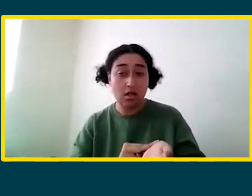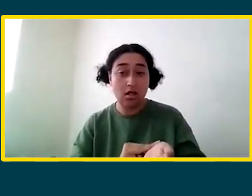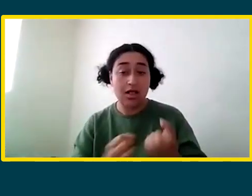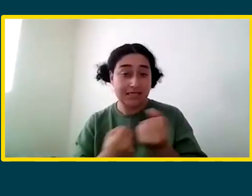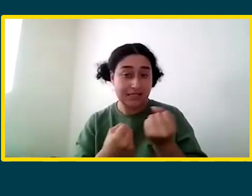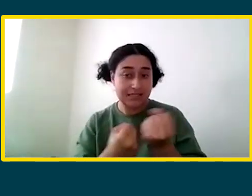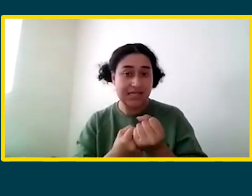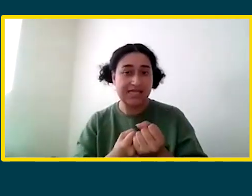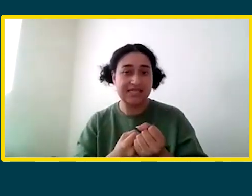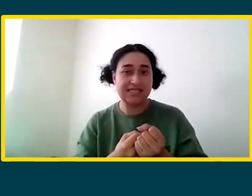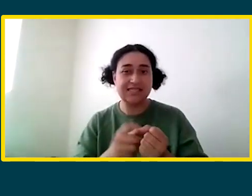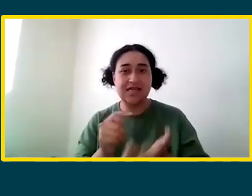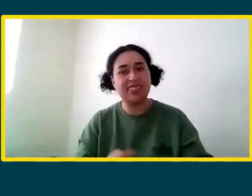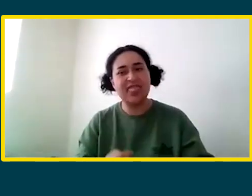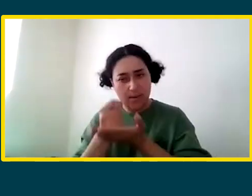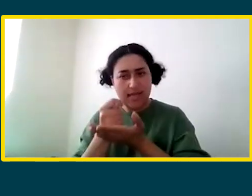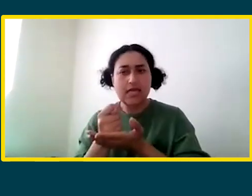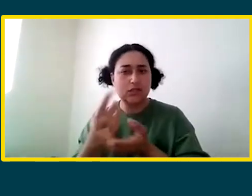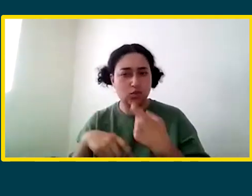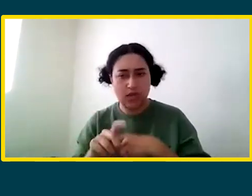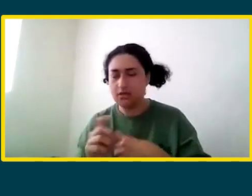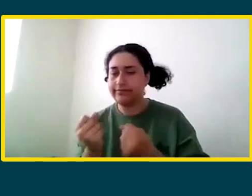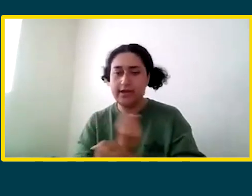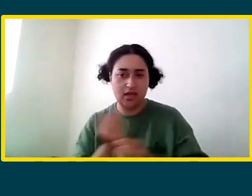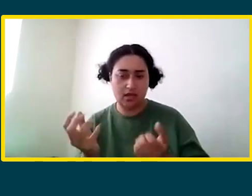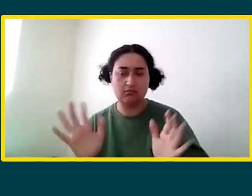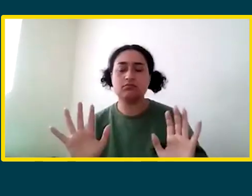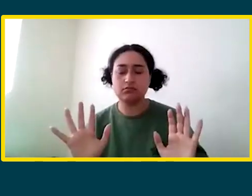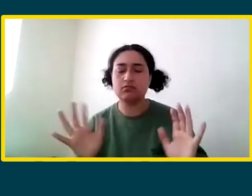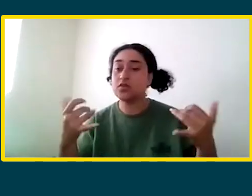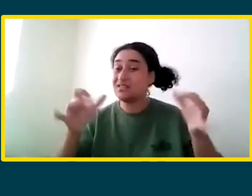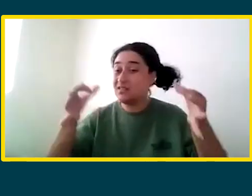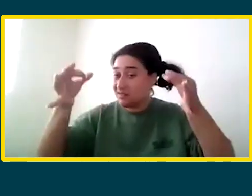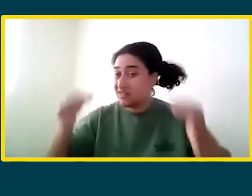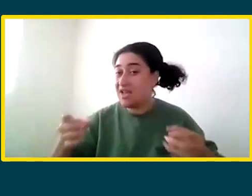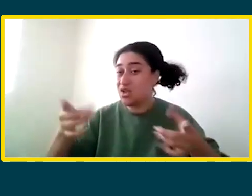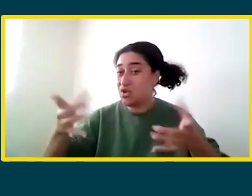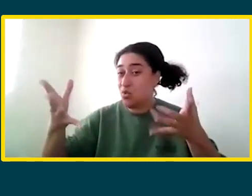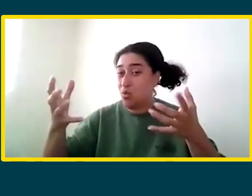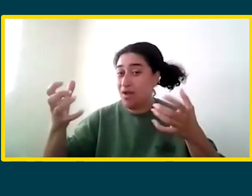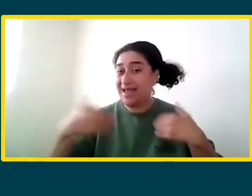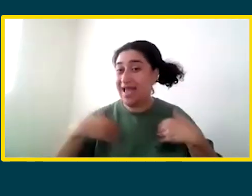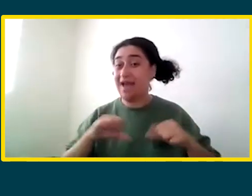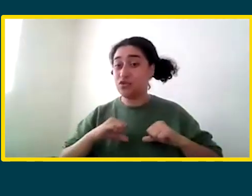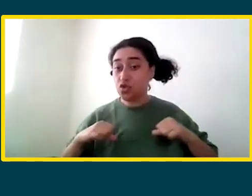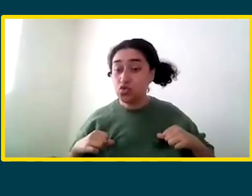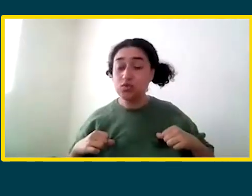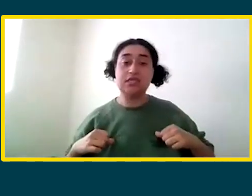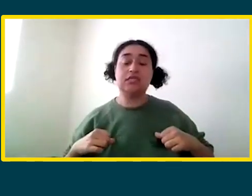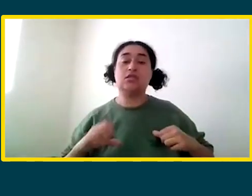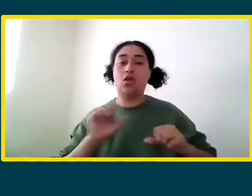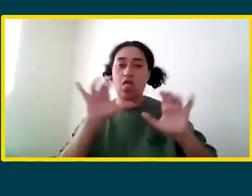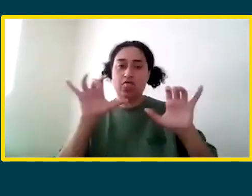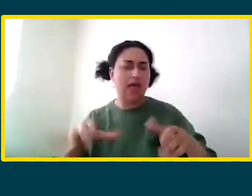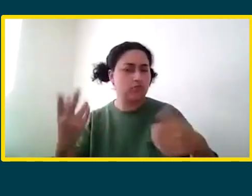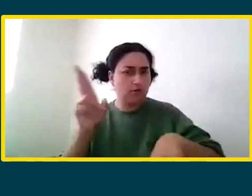assistive, therapies. So still deciding that you want to get surgeries and all of that kind of stuff, that would of